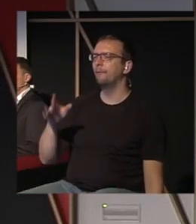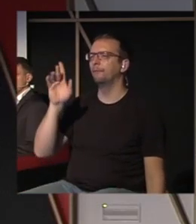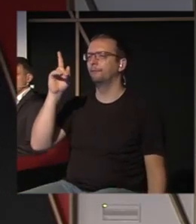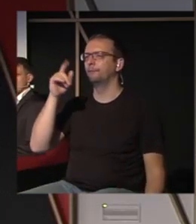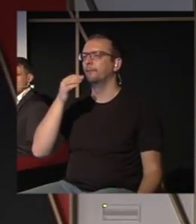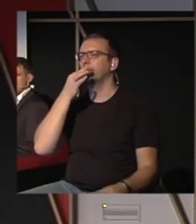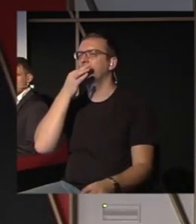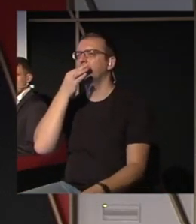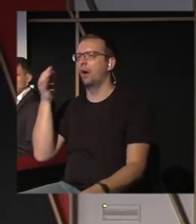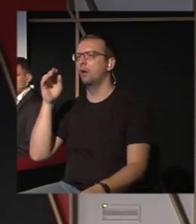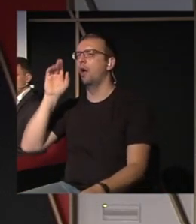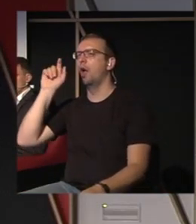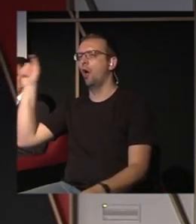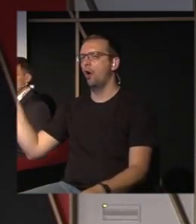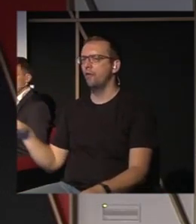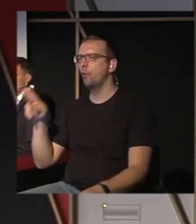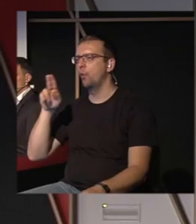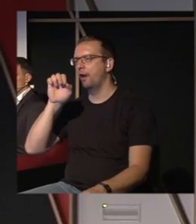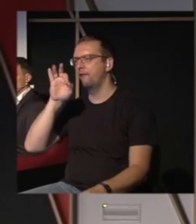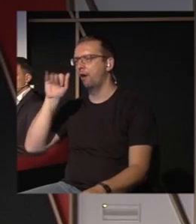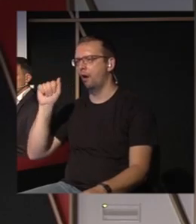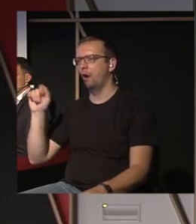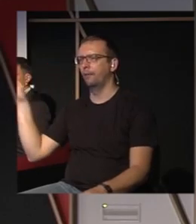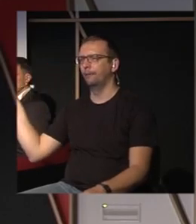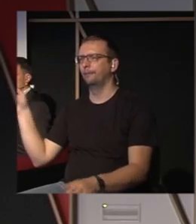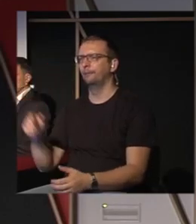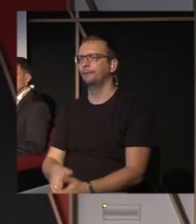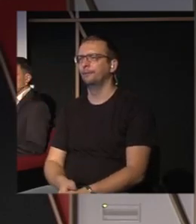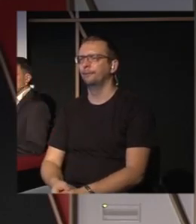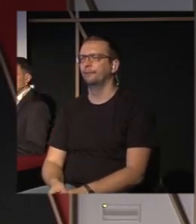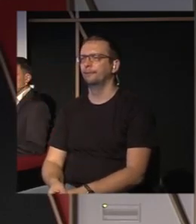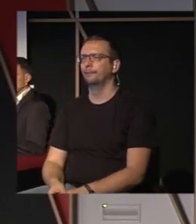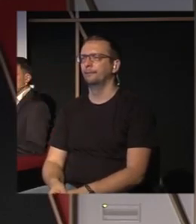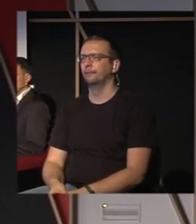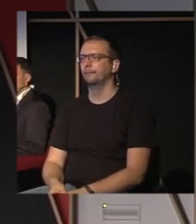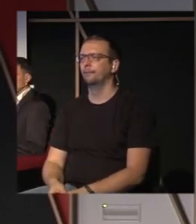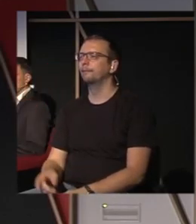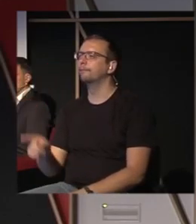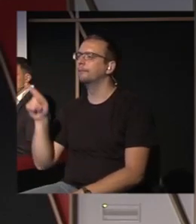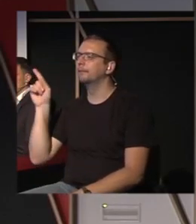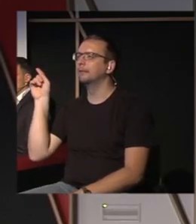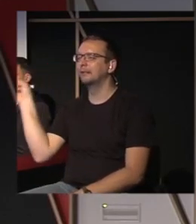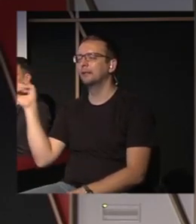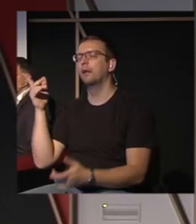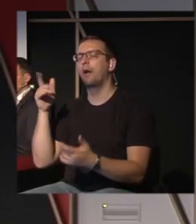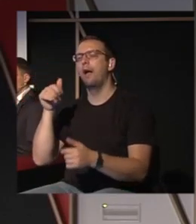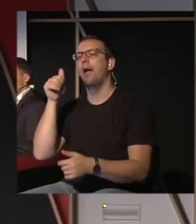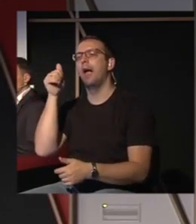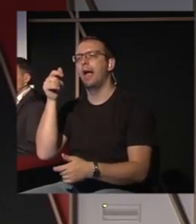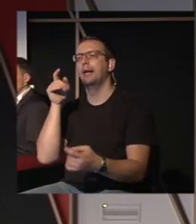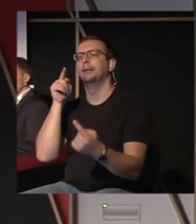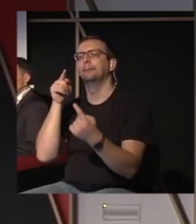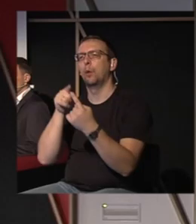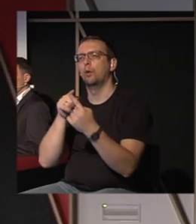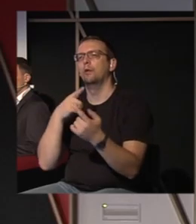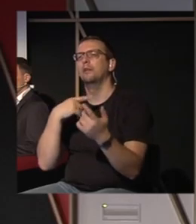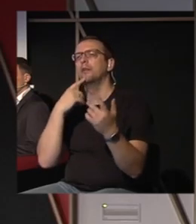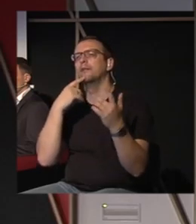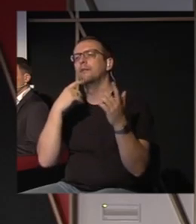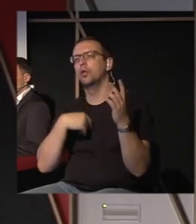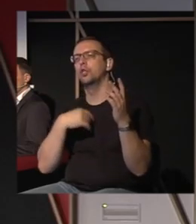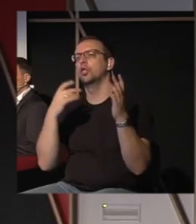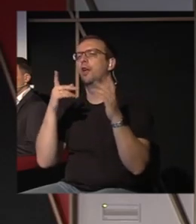financial fair play regulations about having a DAO for every club that wants to play European football. Isn't